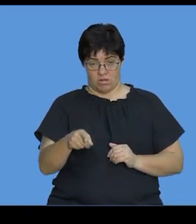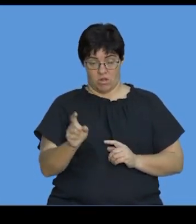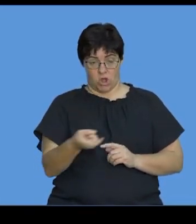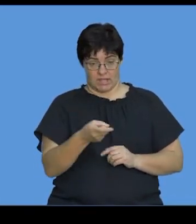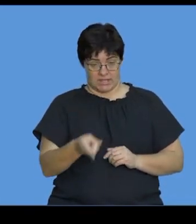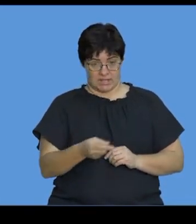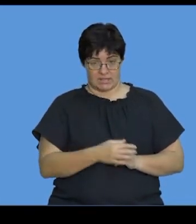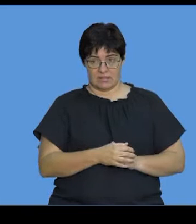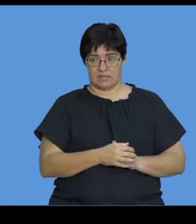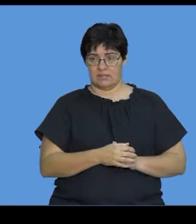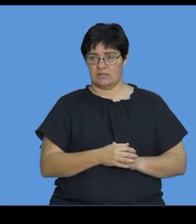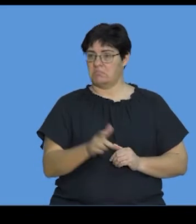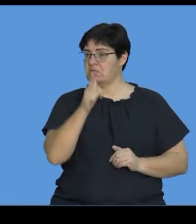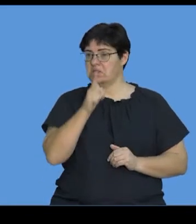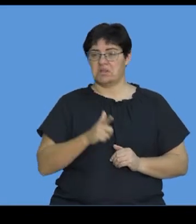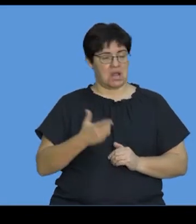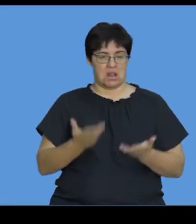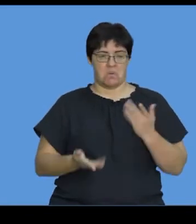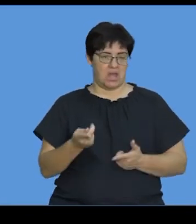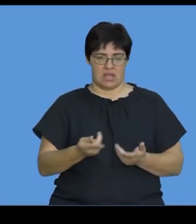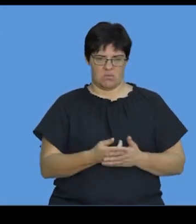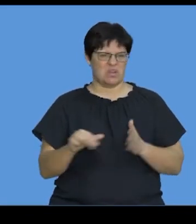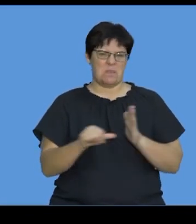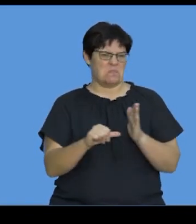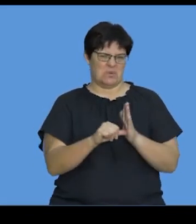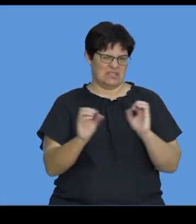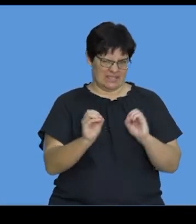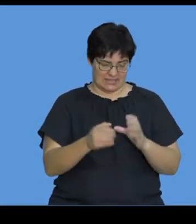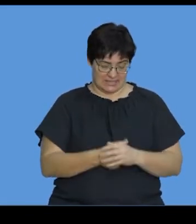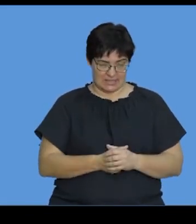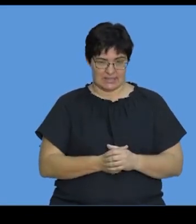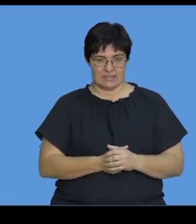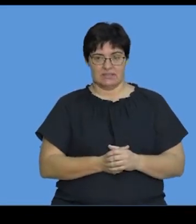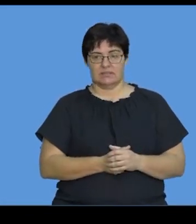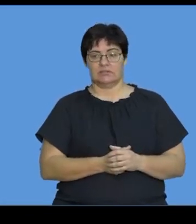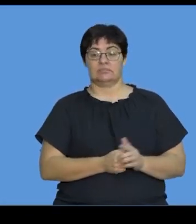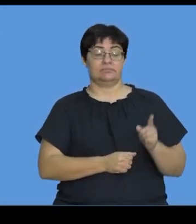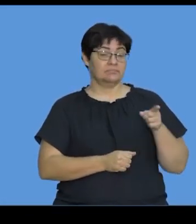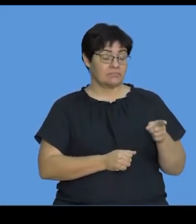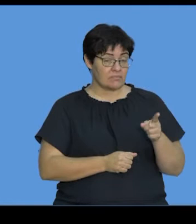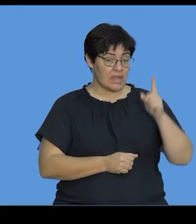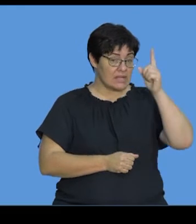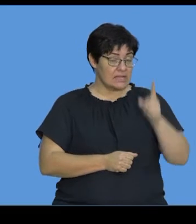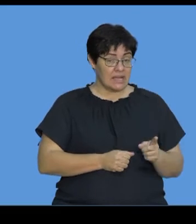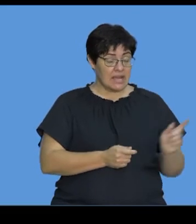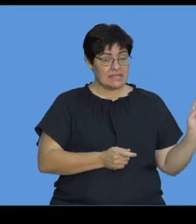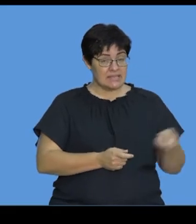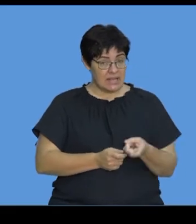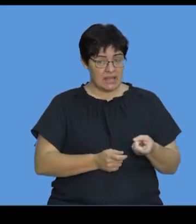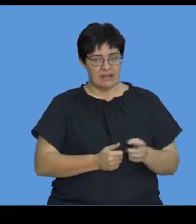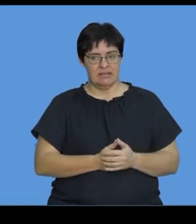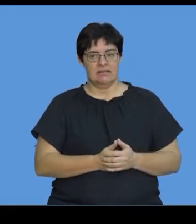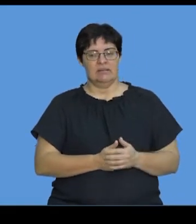which is, they don't tell me because it's not actually important at this point. My hockey stick is